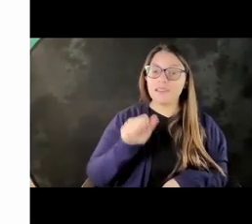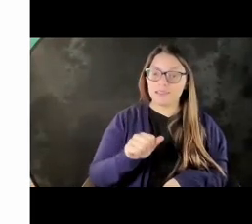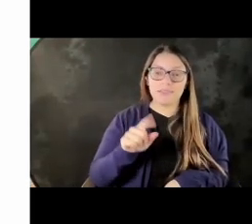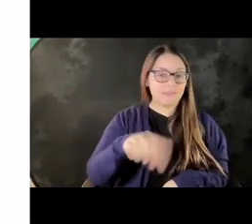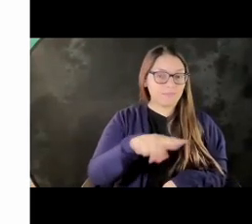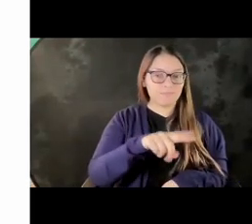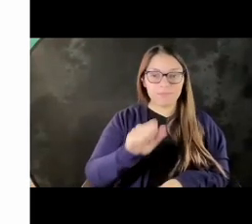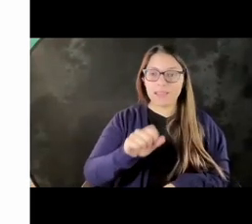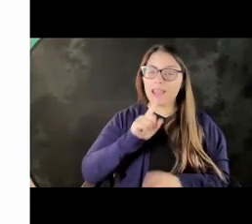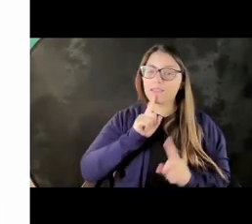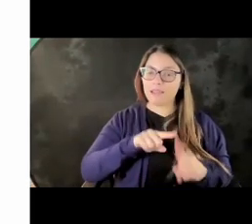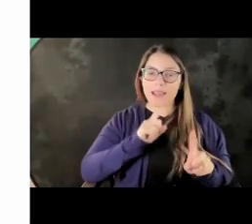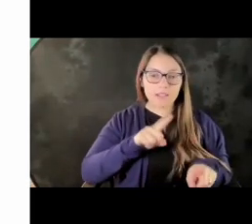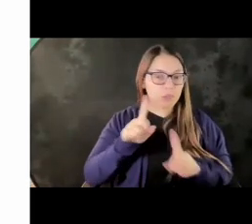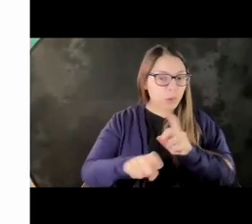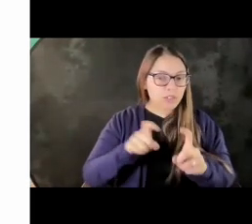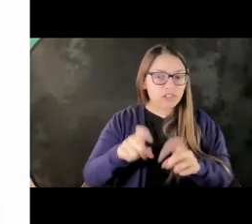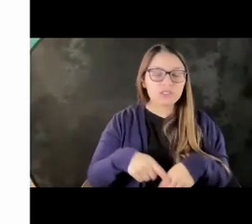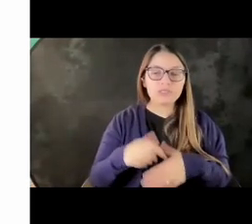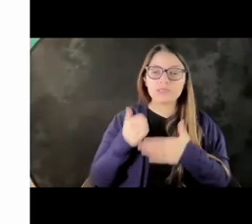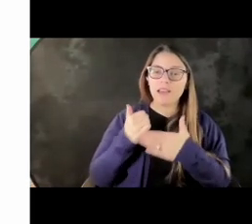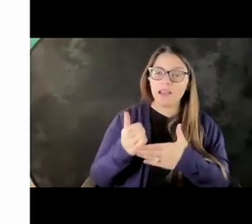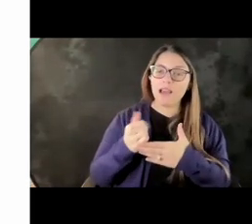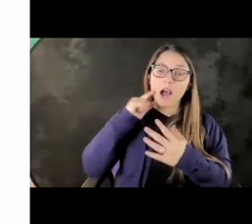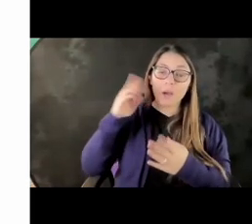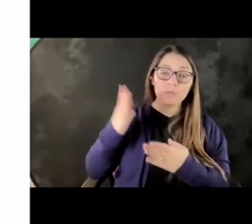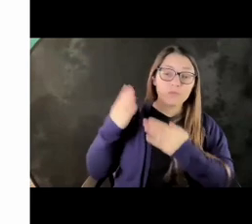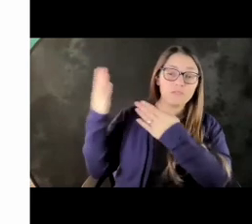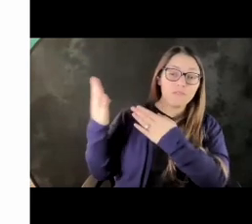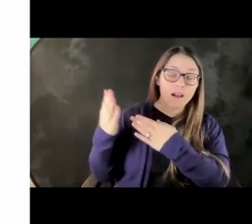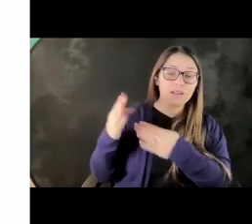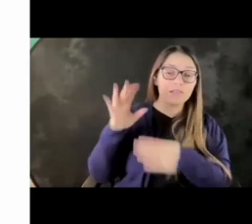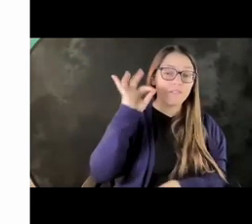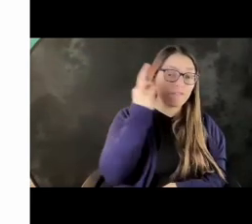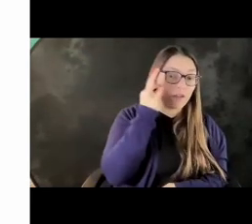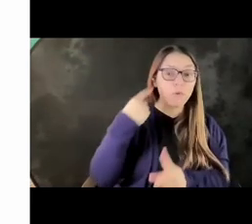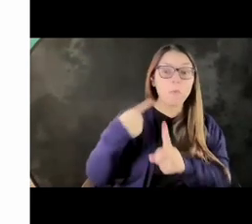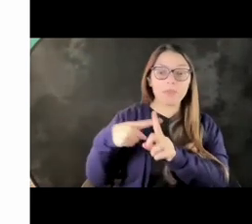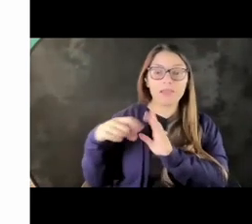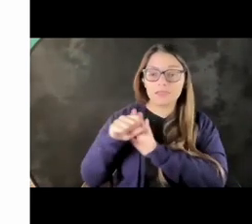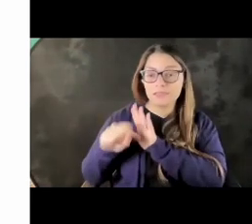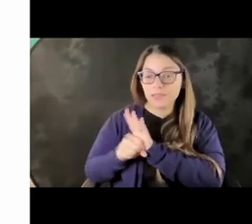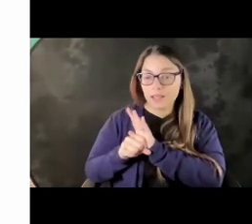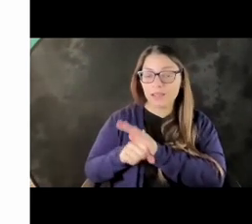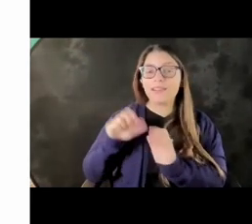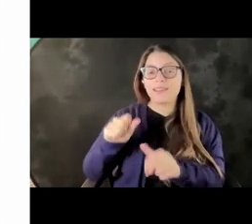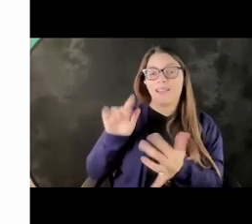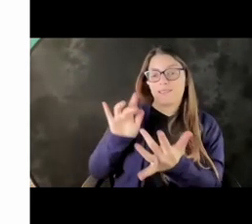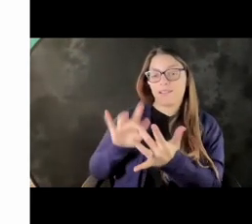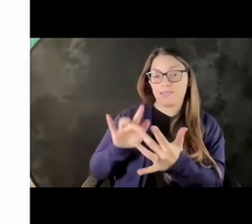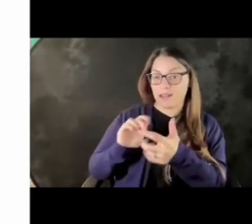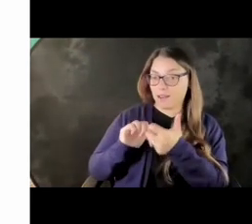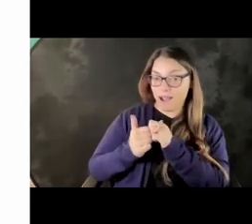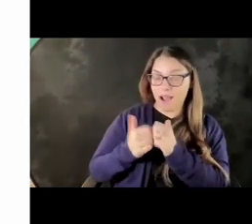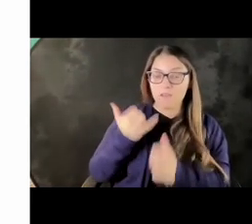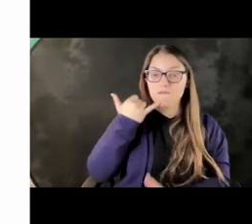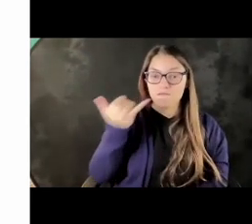They can help you to file your state and your federal tax returns. And you can contact them at